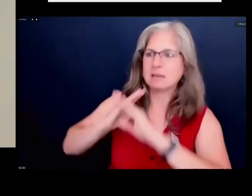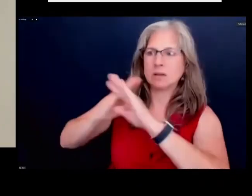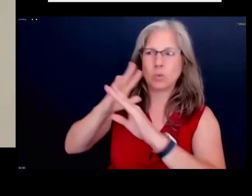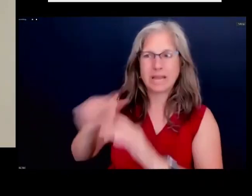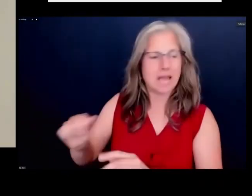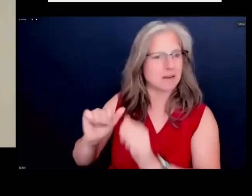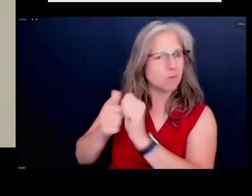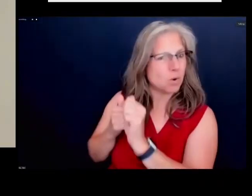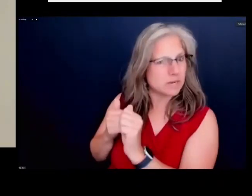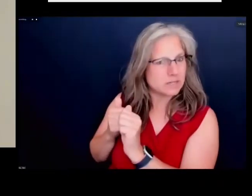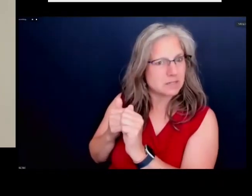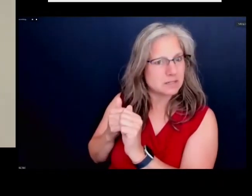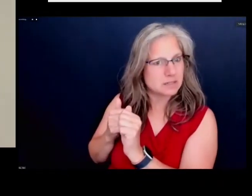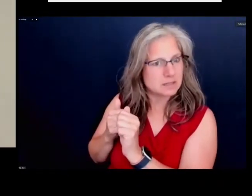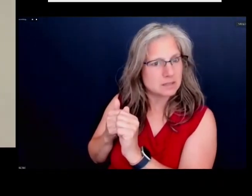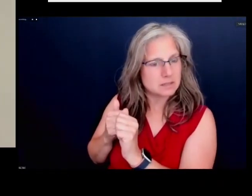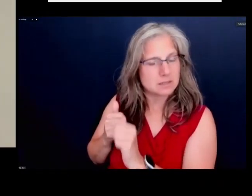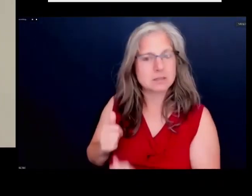preventable.